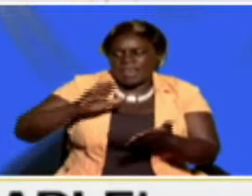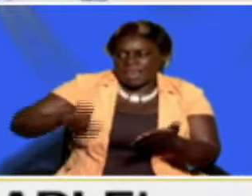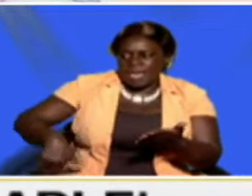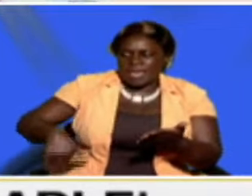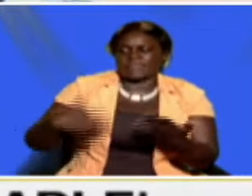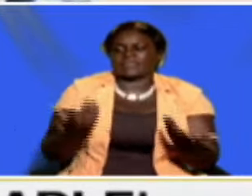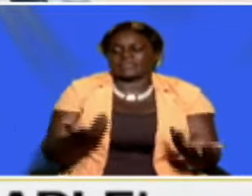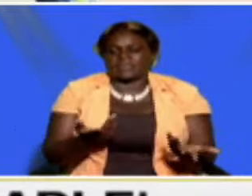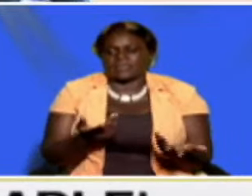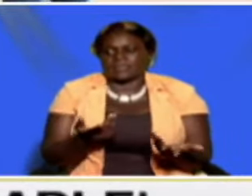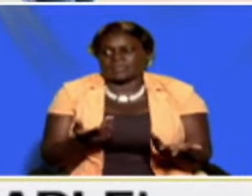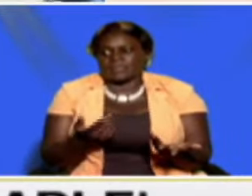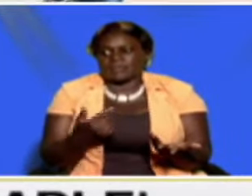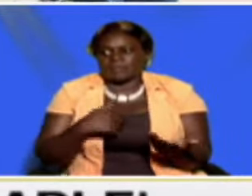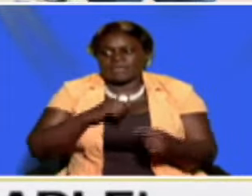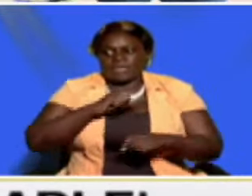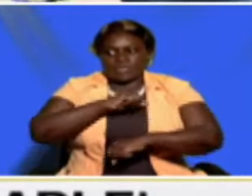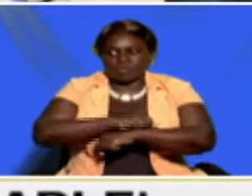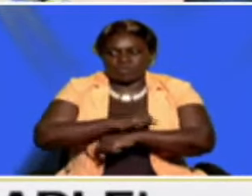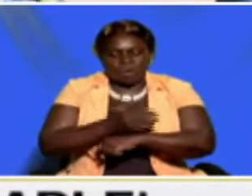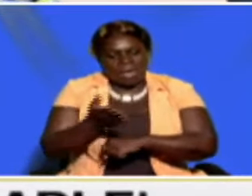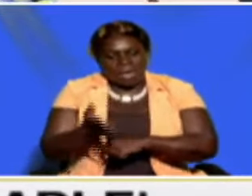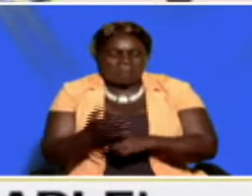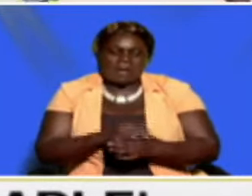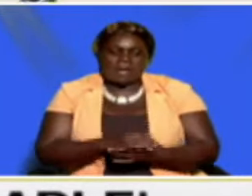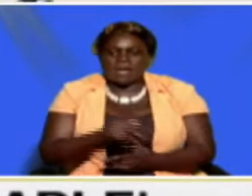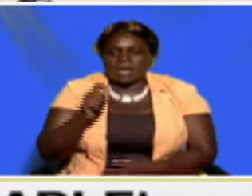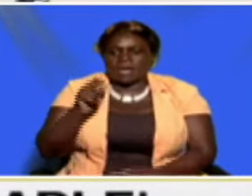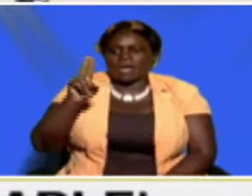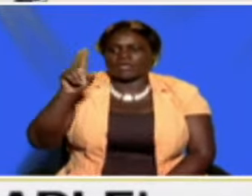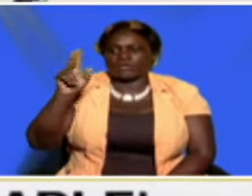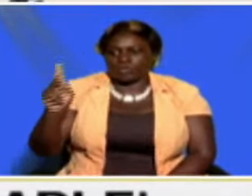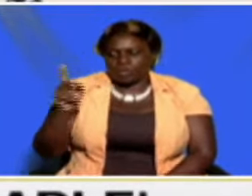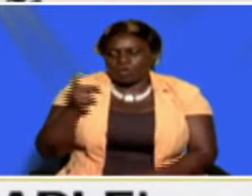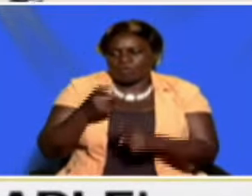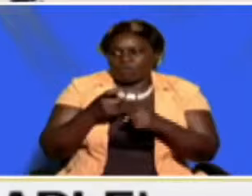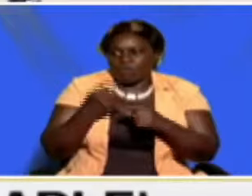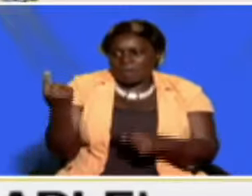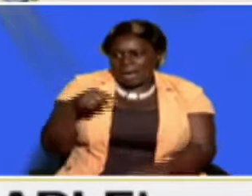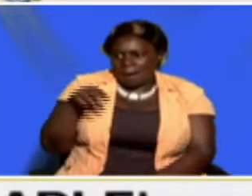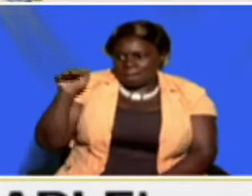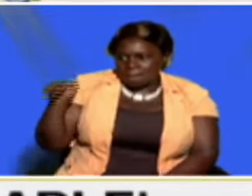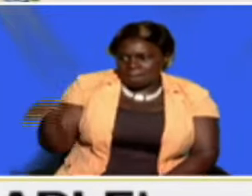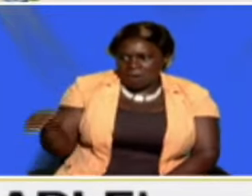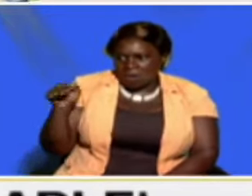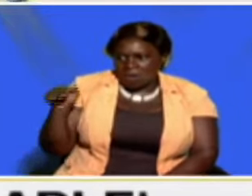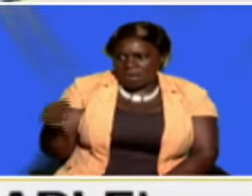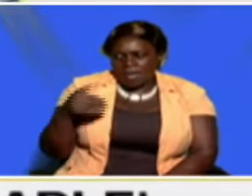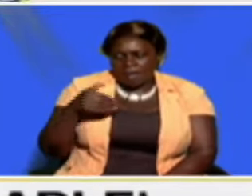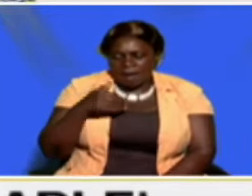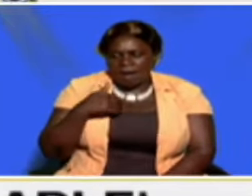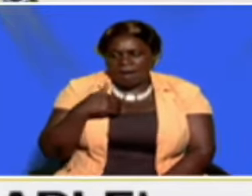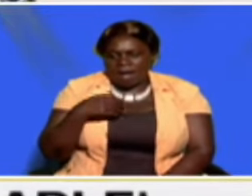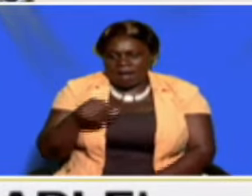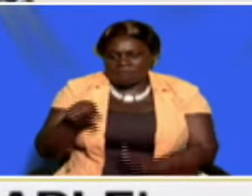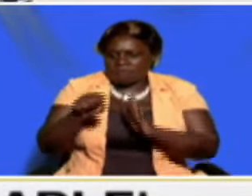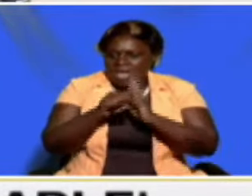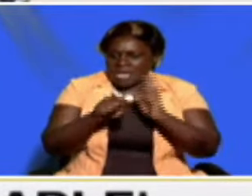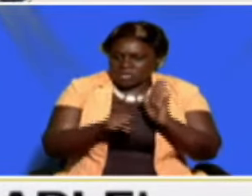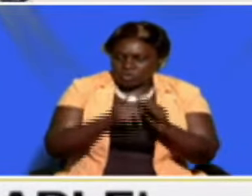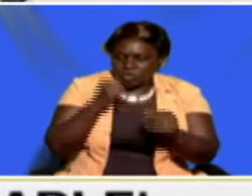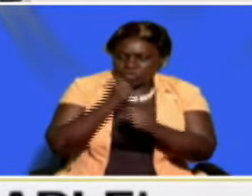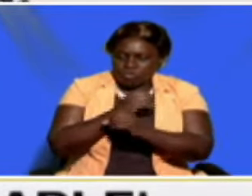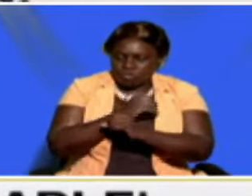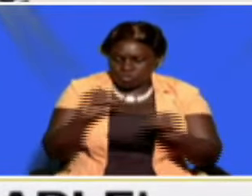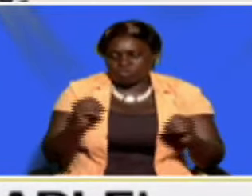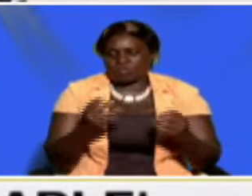such. Nilikuwa shule hapa nasomea tuk. Kutoka tumekuja asubuhi tulikuwa na lab, hatukufanya hiyo lab.